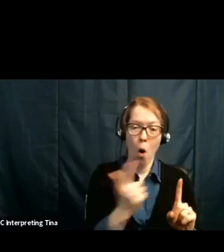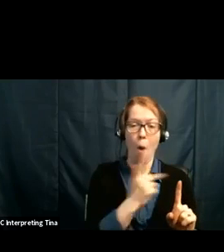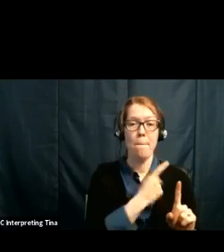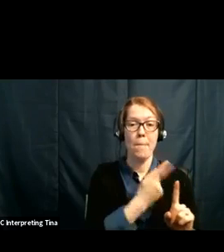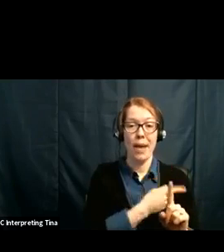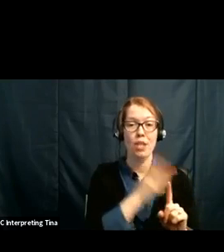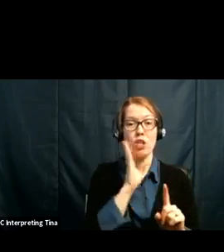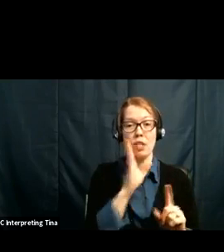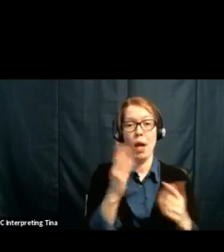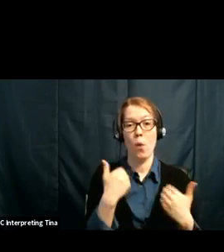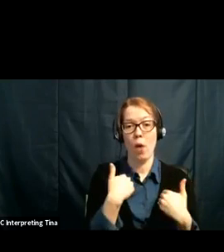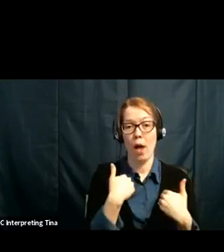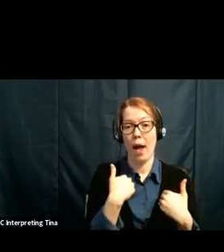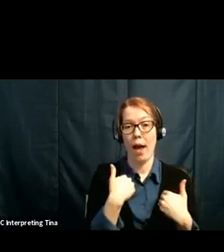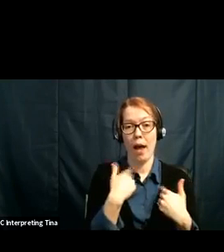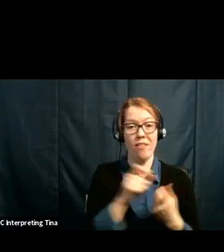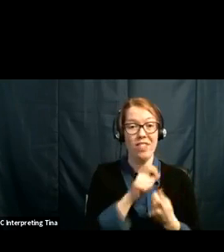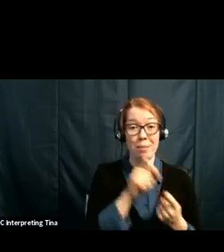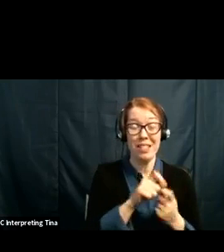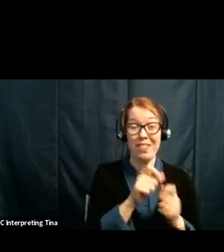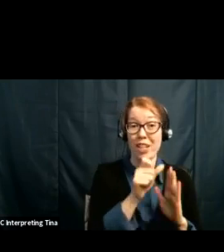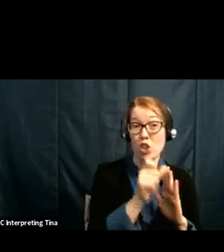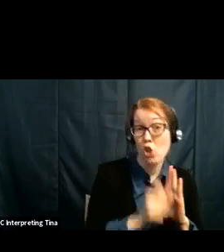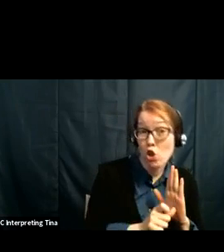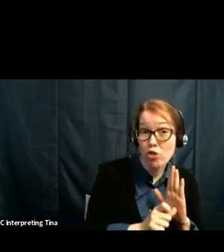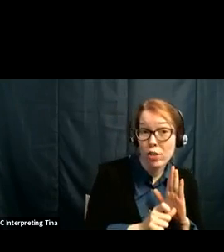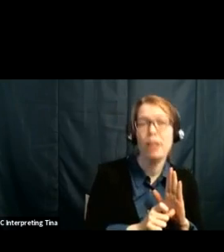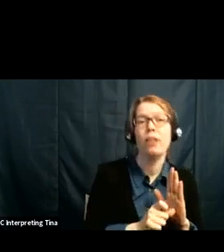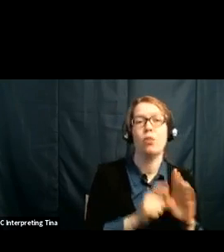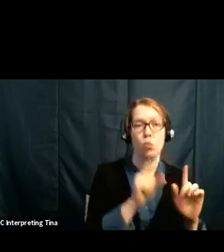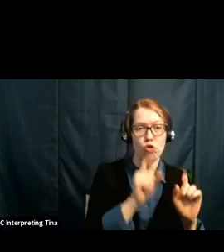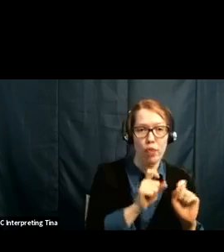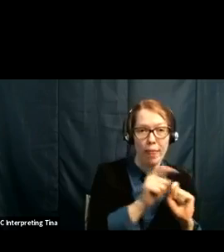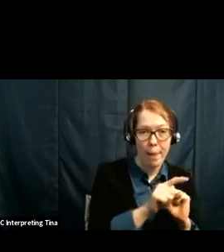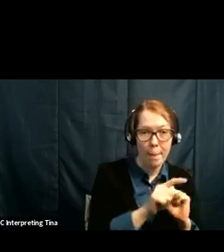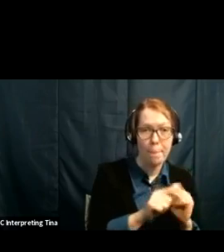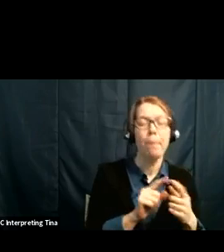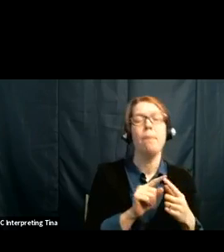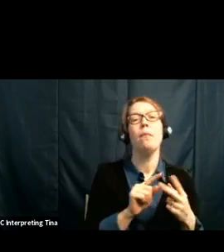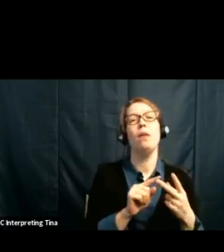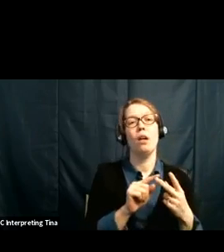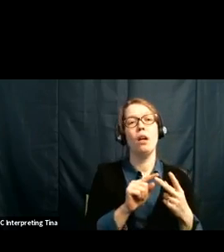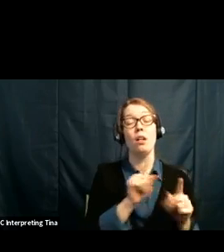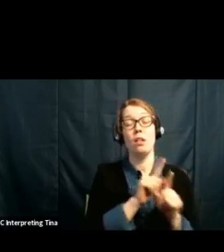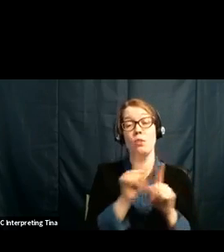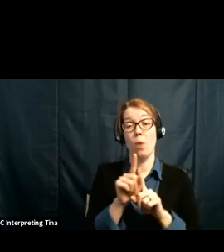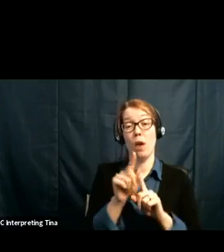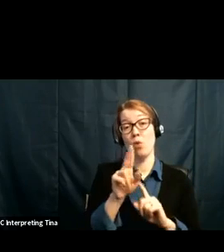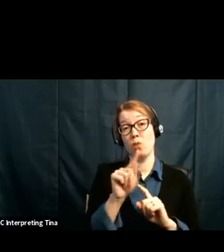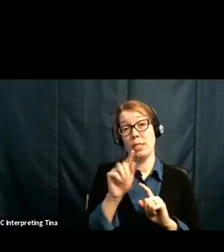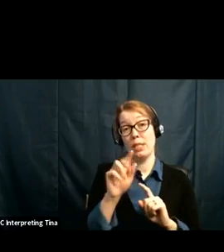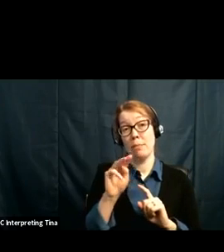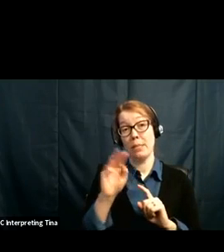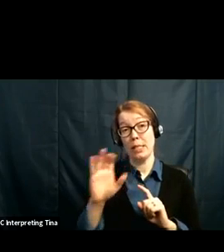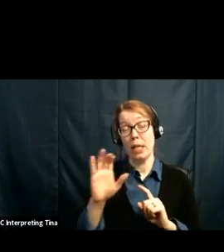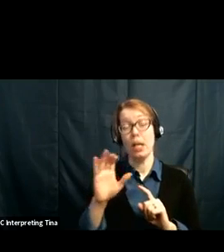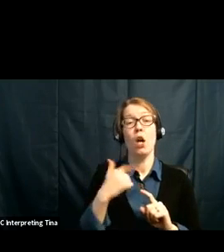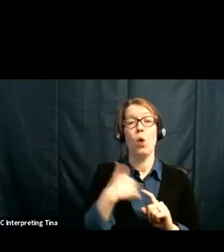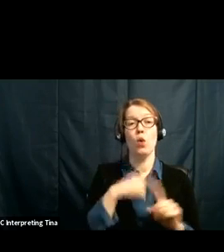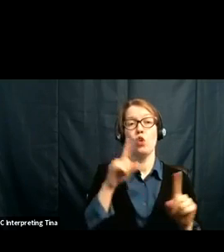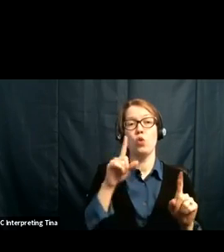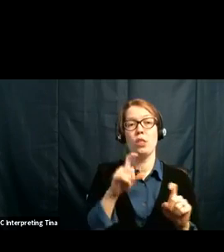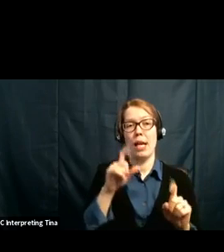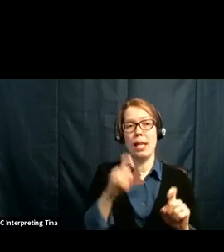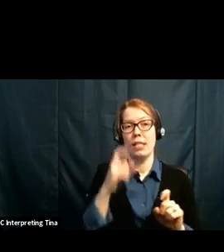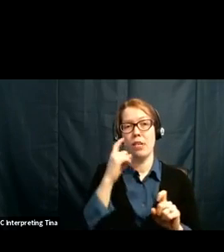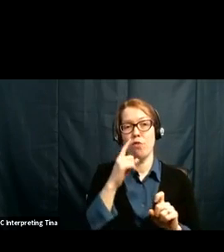have an elective surgery. But the other thing we do at UTMC is we're also doing the testing for the main